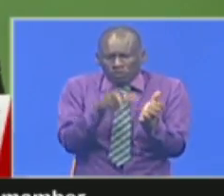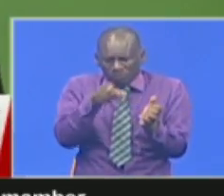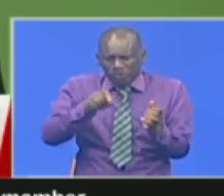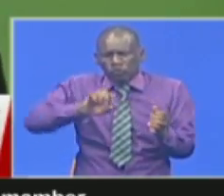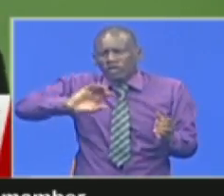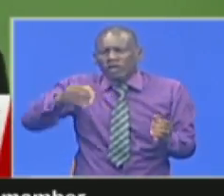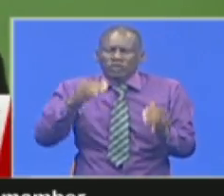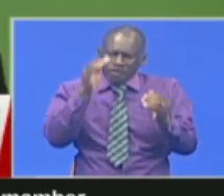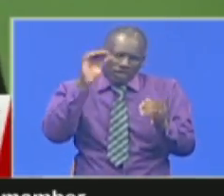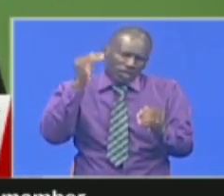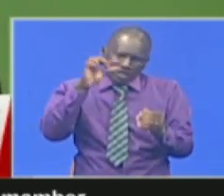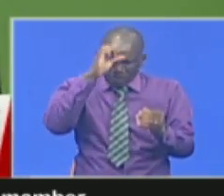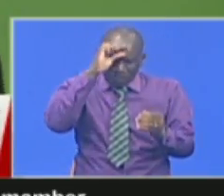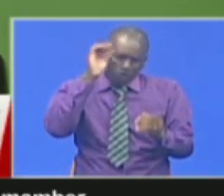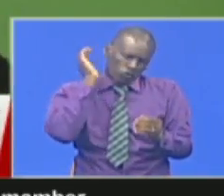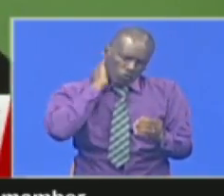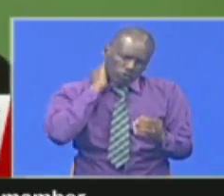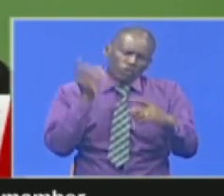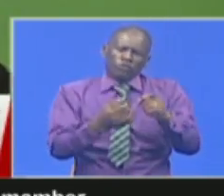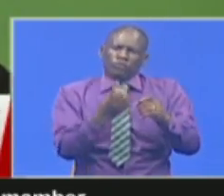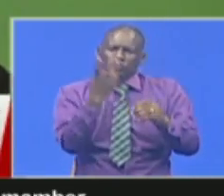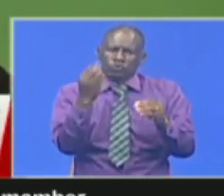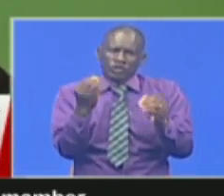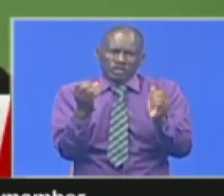Murang'a since